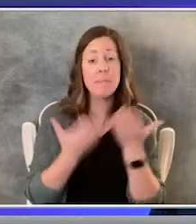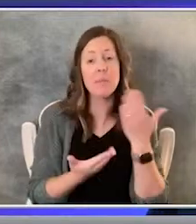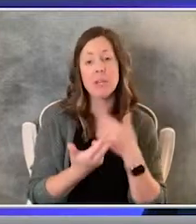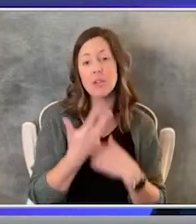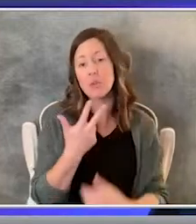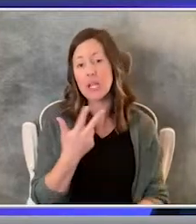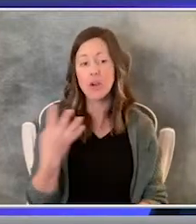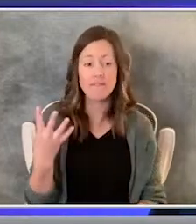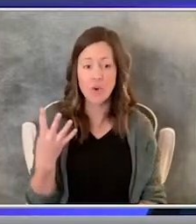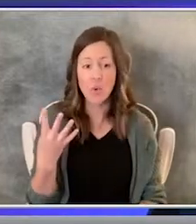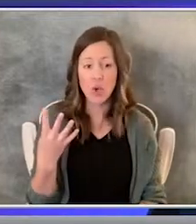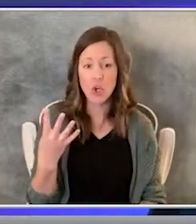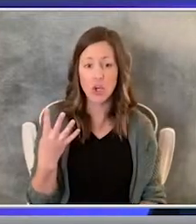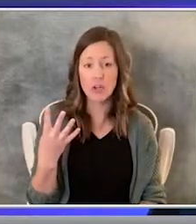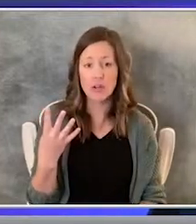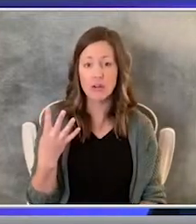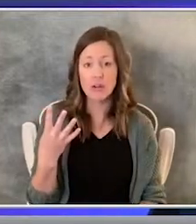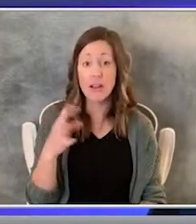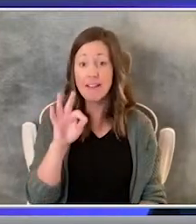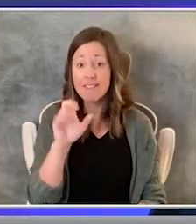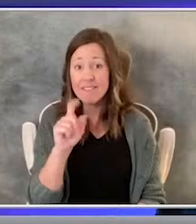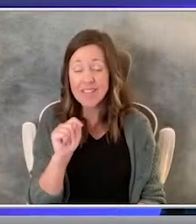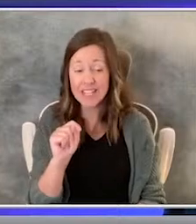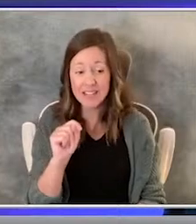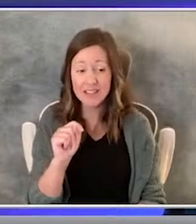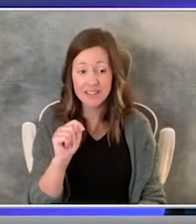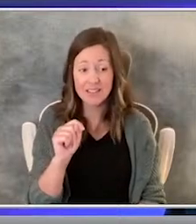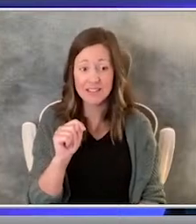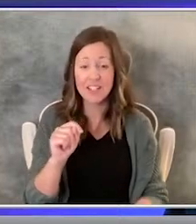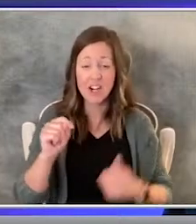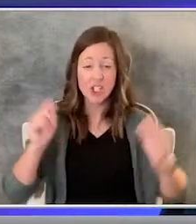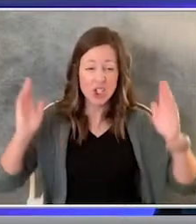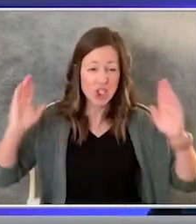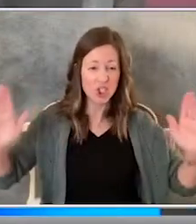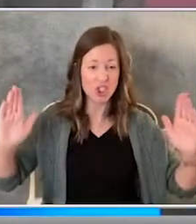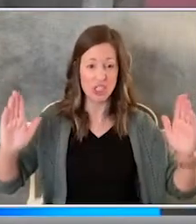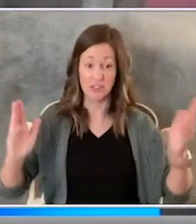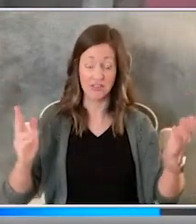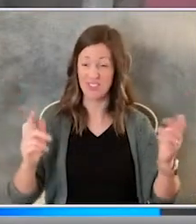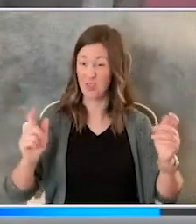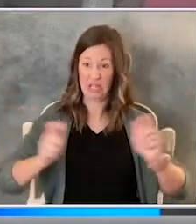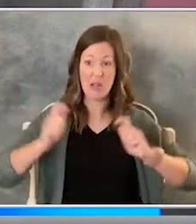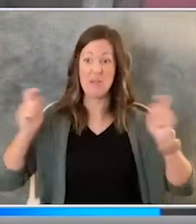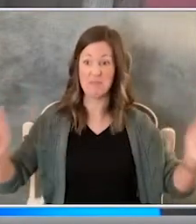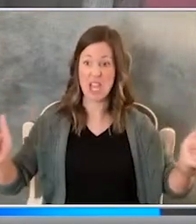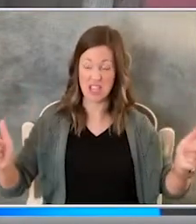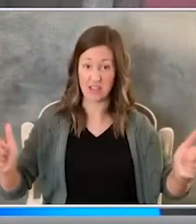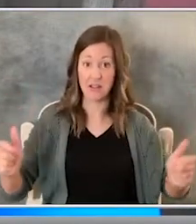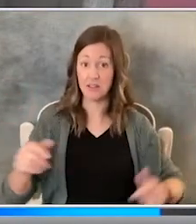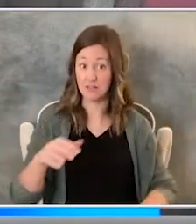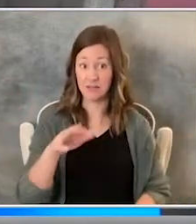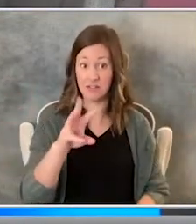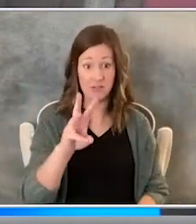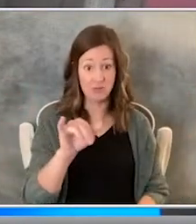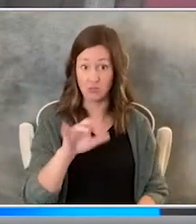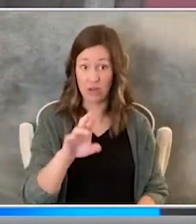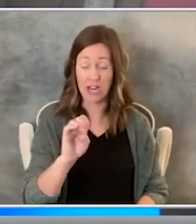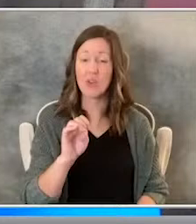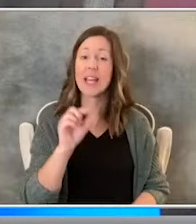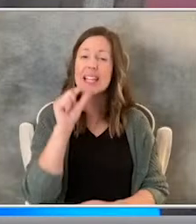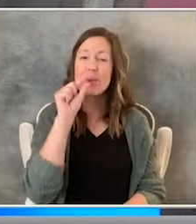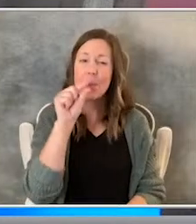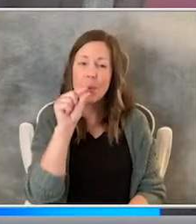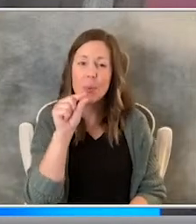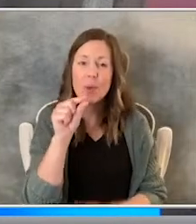final thoughts as we start to wrap up this conversation. Dr. Kennedy, I want to talk to you about trusting your gut. You